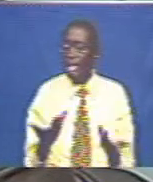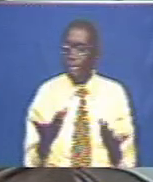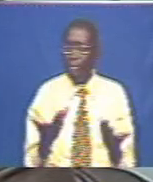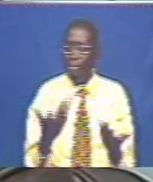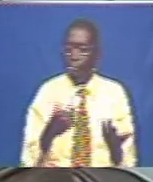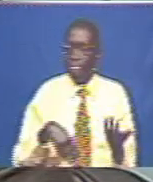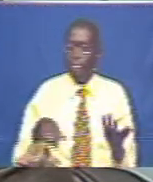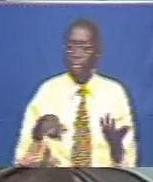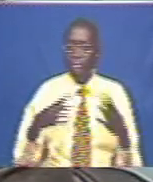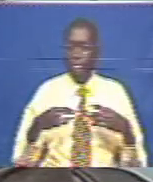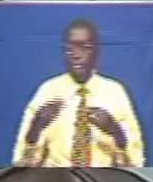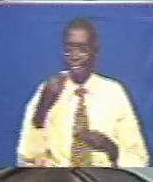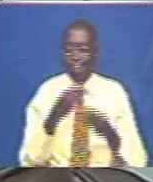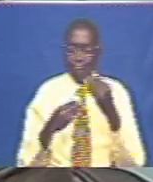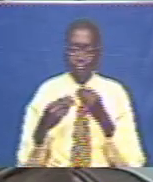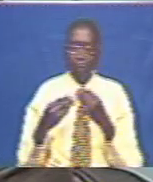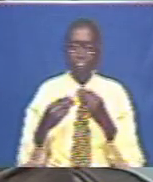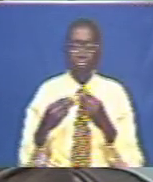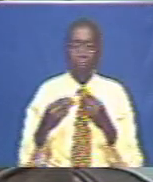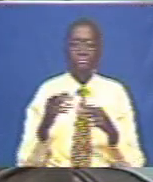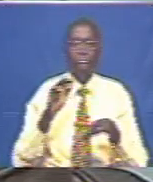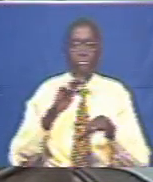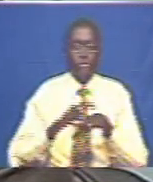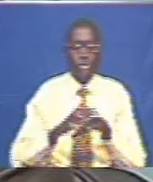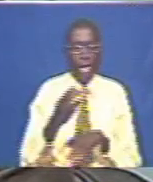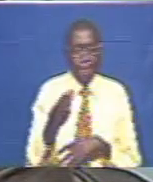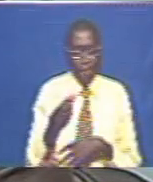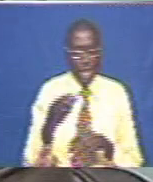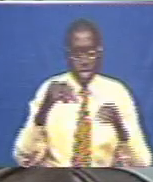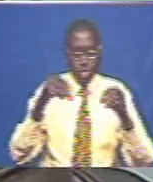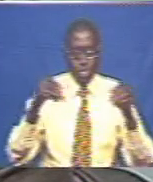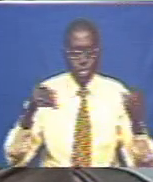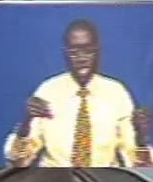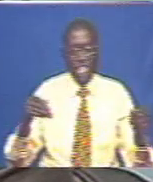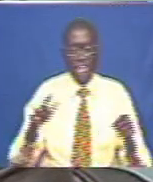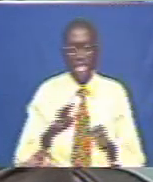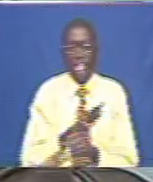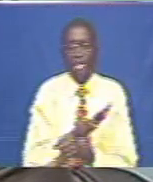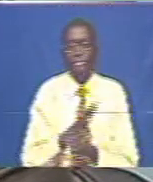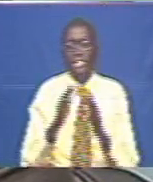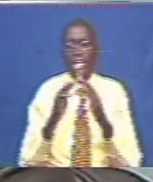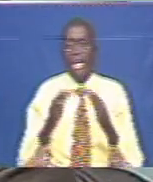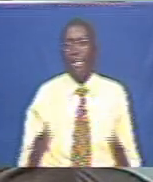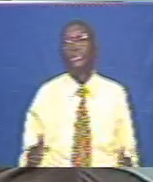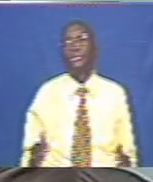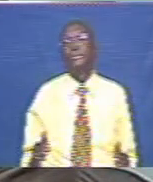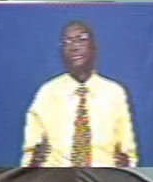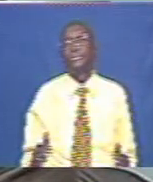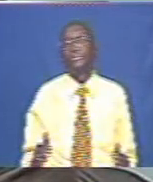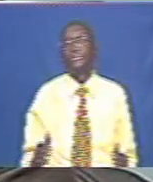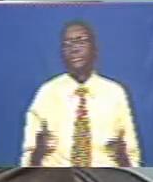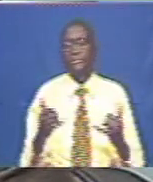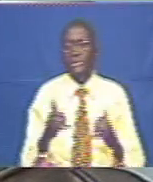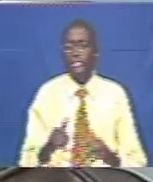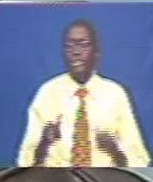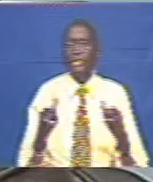be fed affordably with quality food and sufficient food in every household? We're also trying to solve